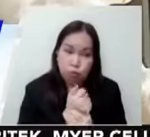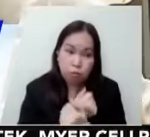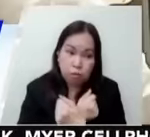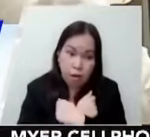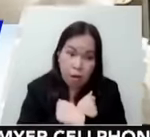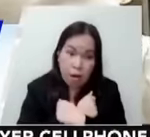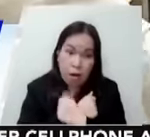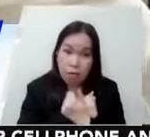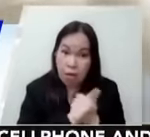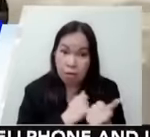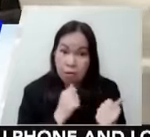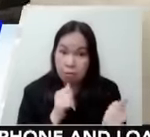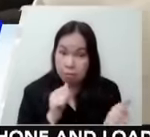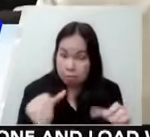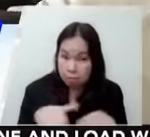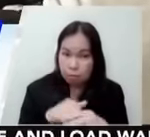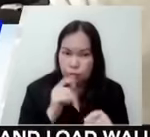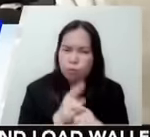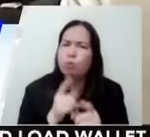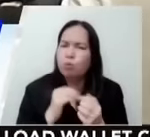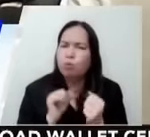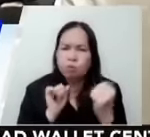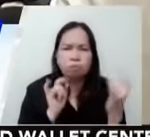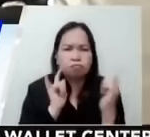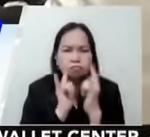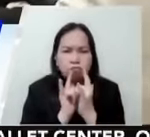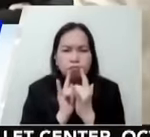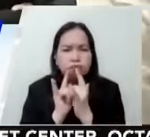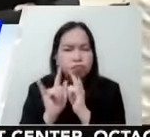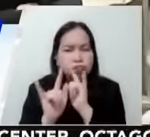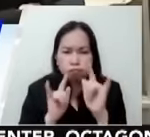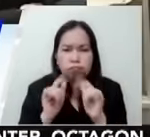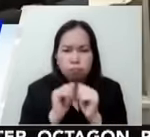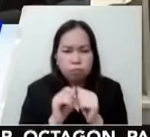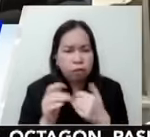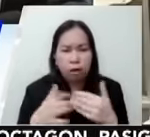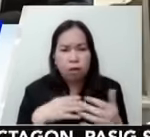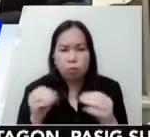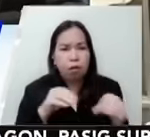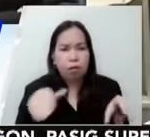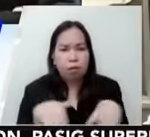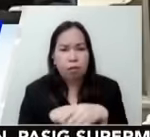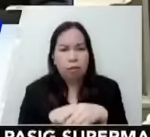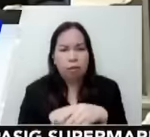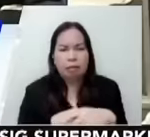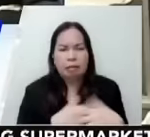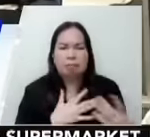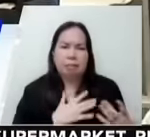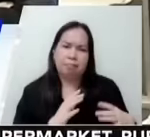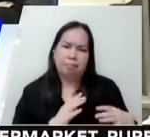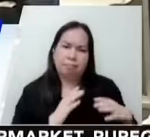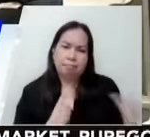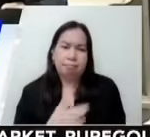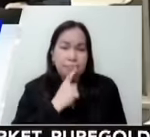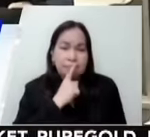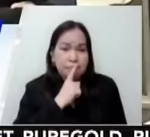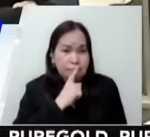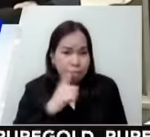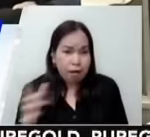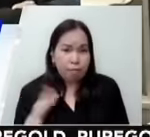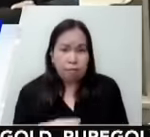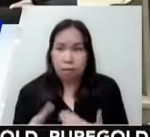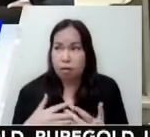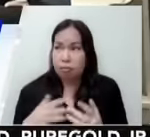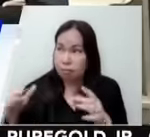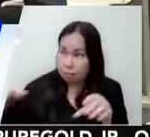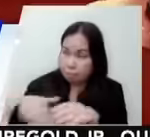can still love each other and be together without being married. You know, it's really a commitment. So even if you marry each other, that doesn't mean